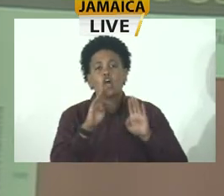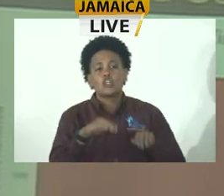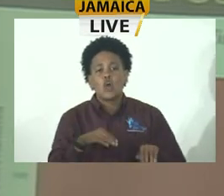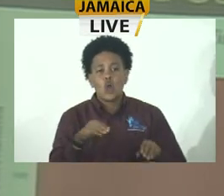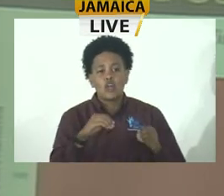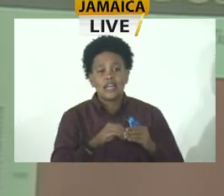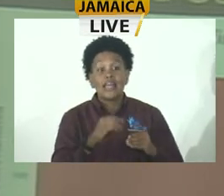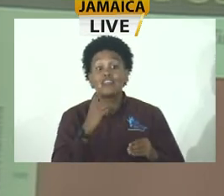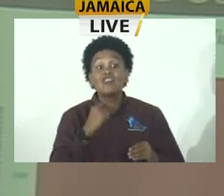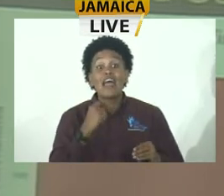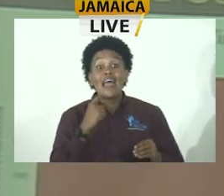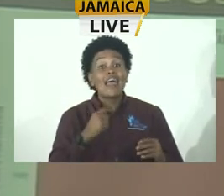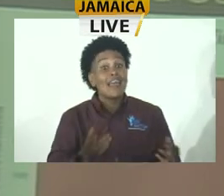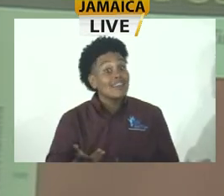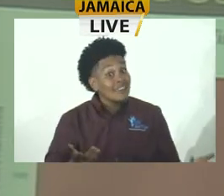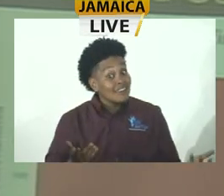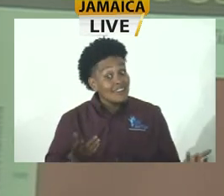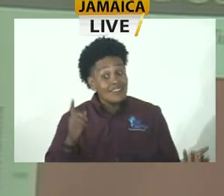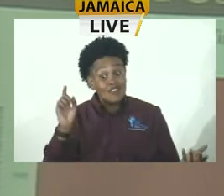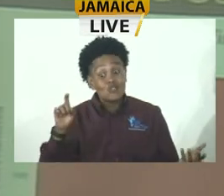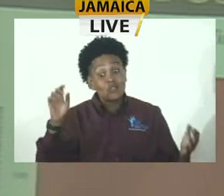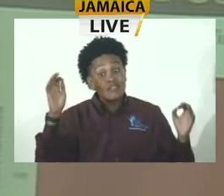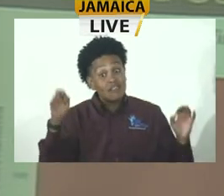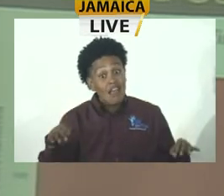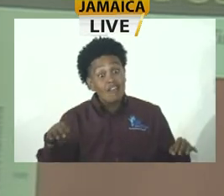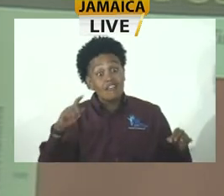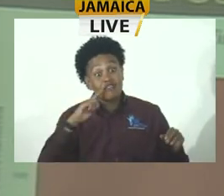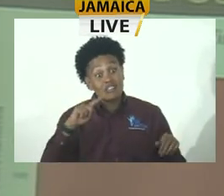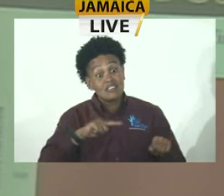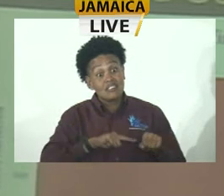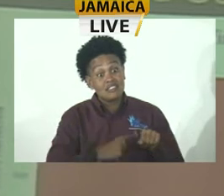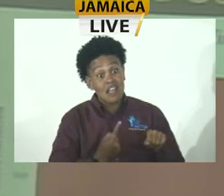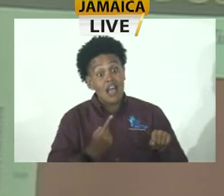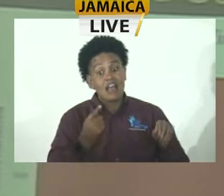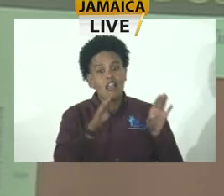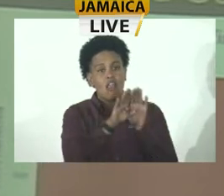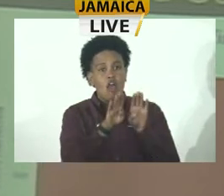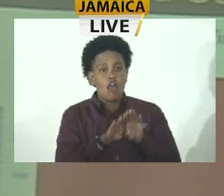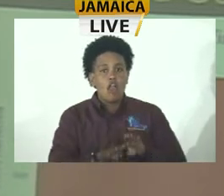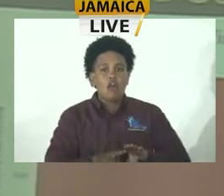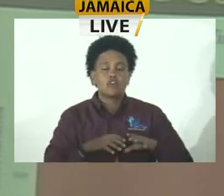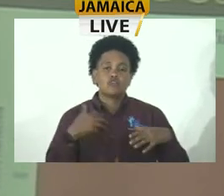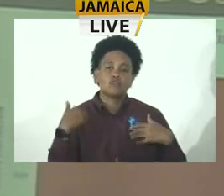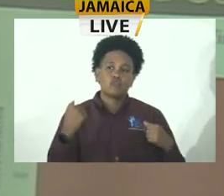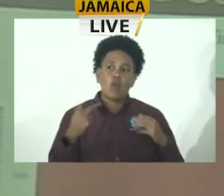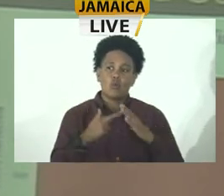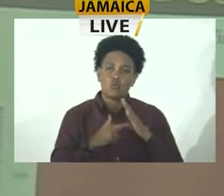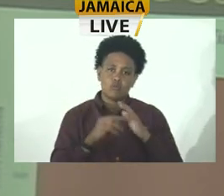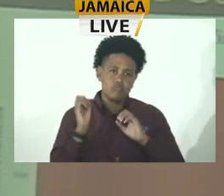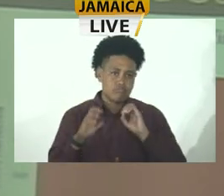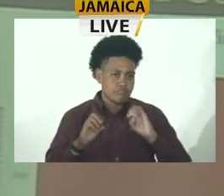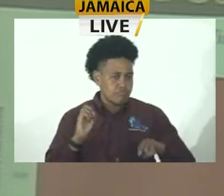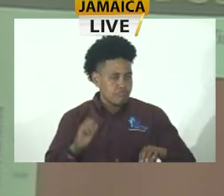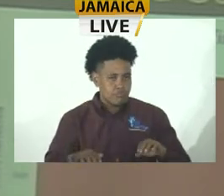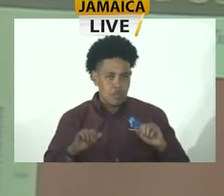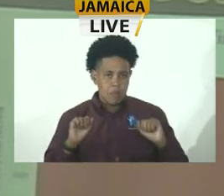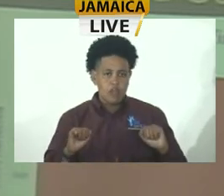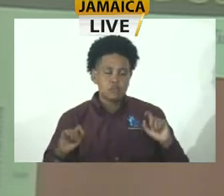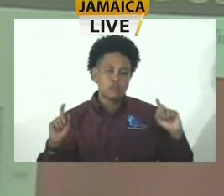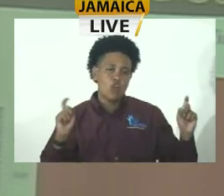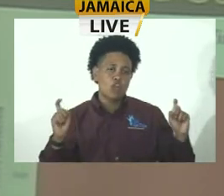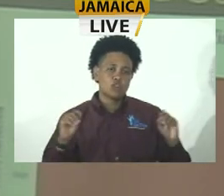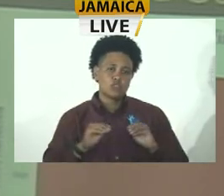in the red you should definitely start to have the strongest measures possible to control a